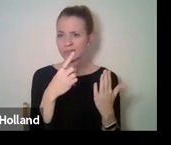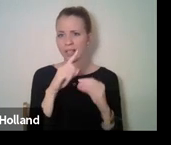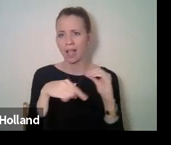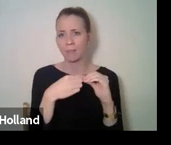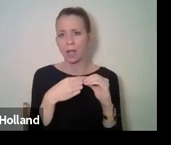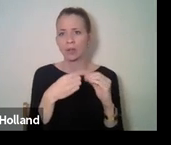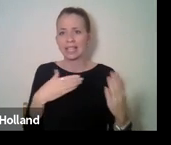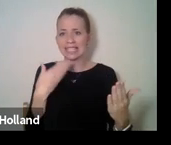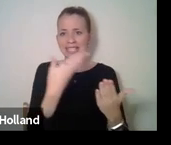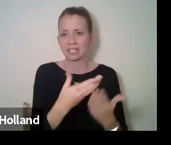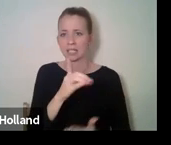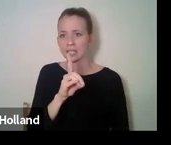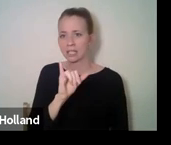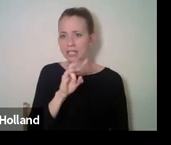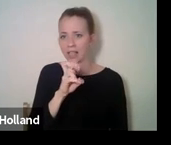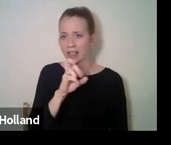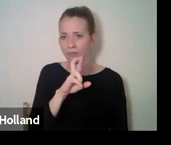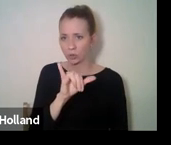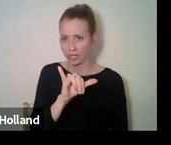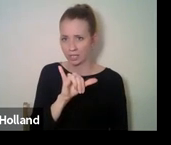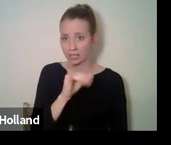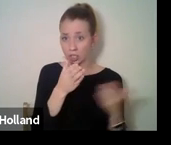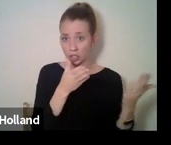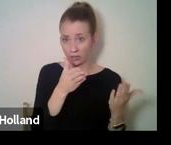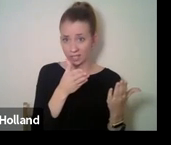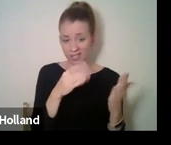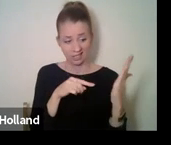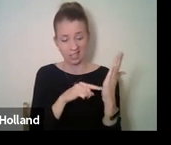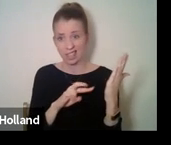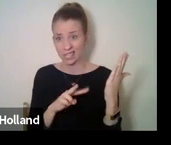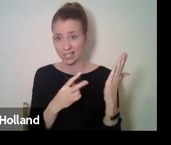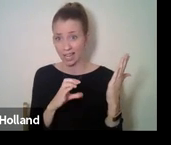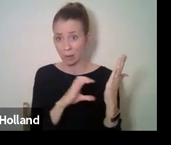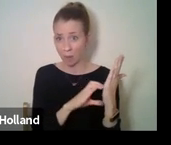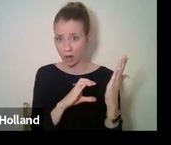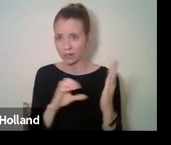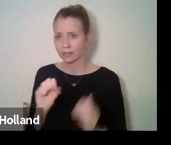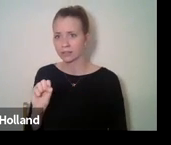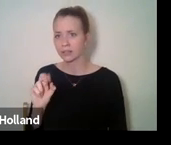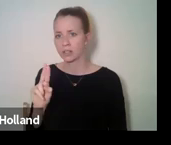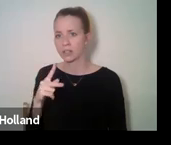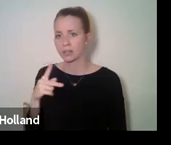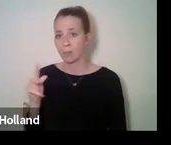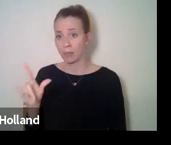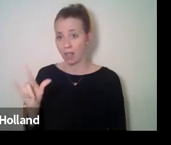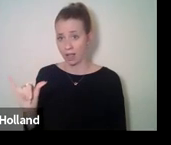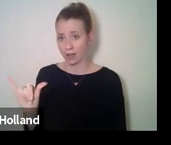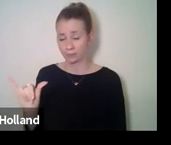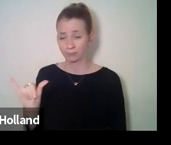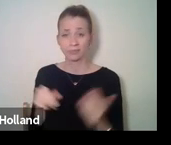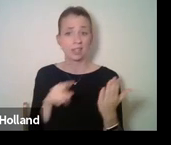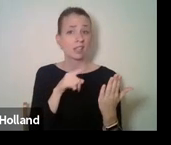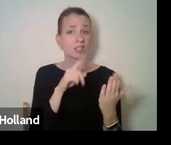other is called supply services. The delivery services portion of the